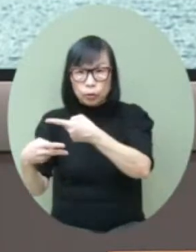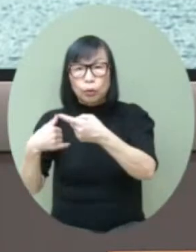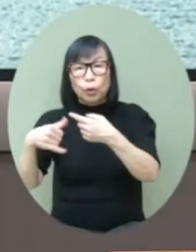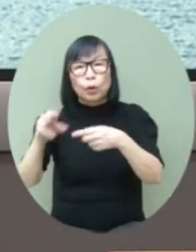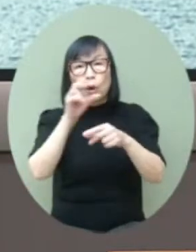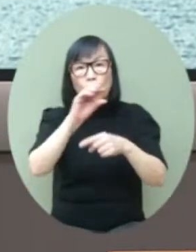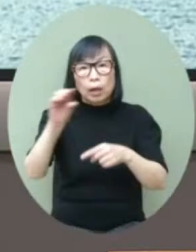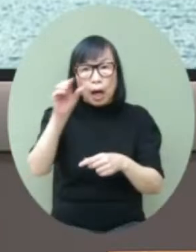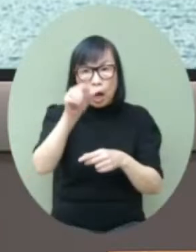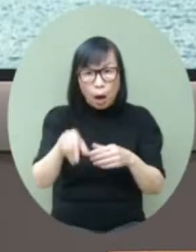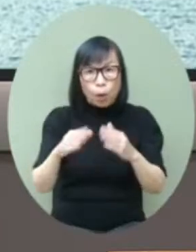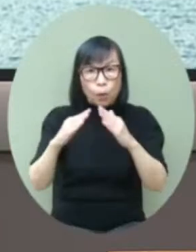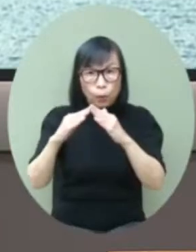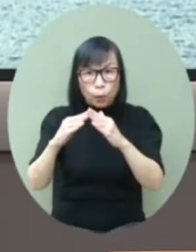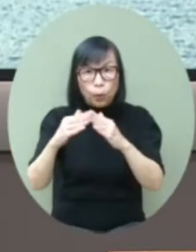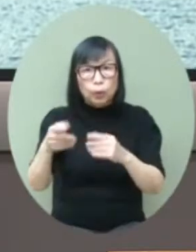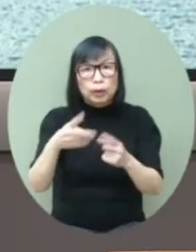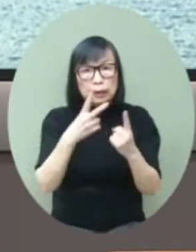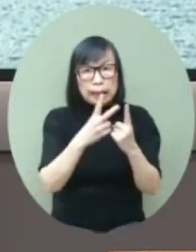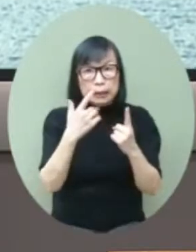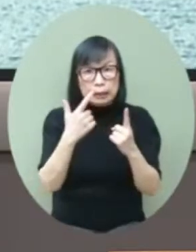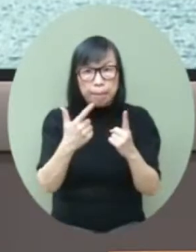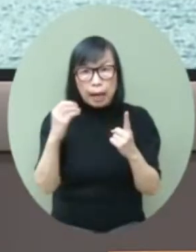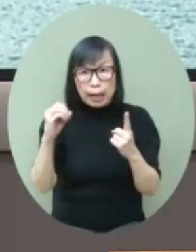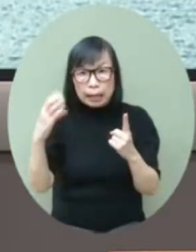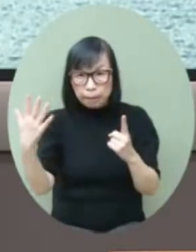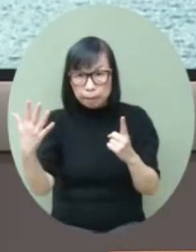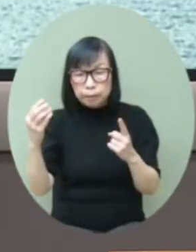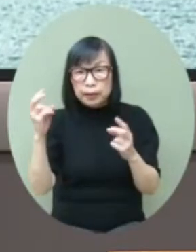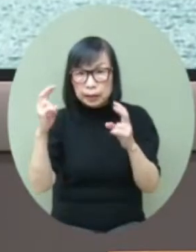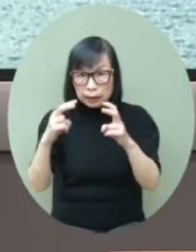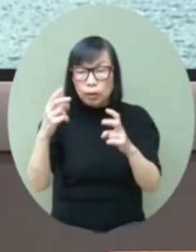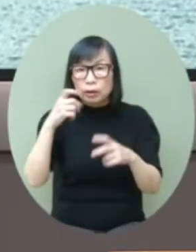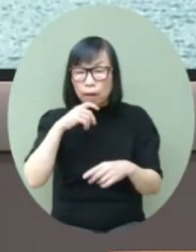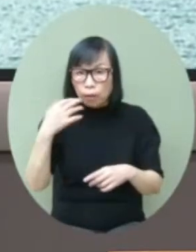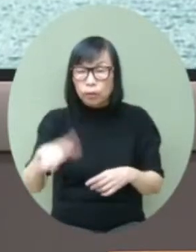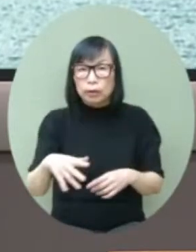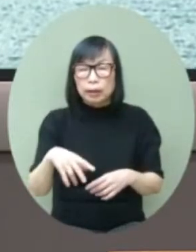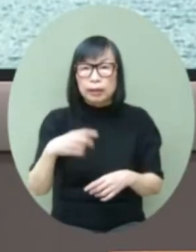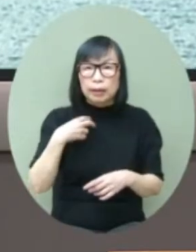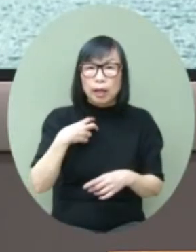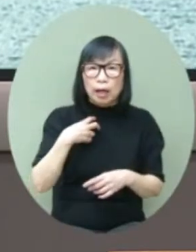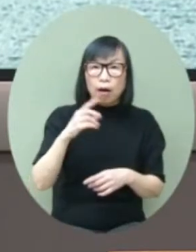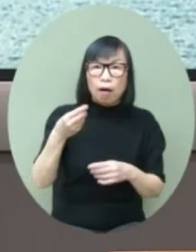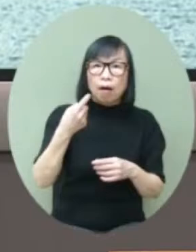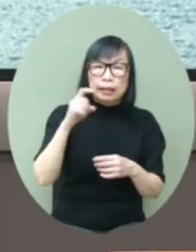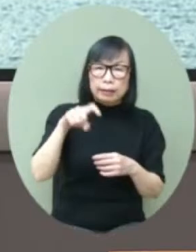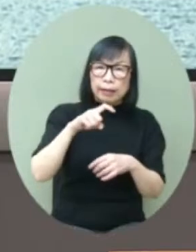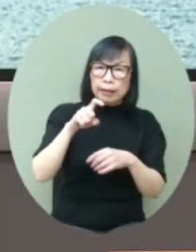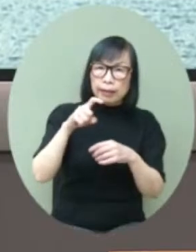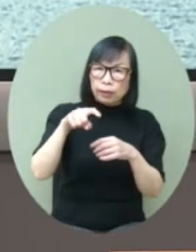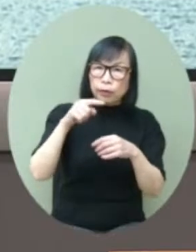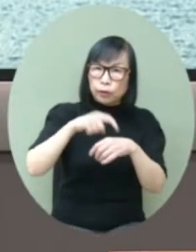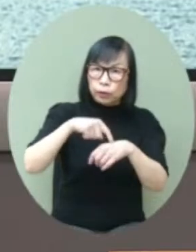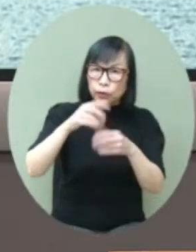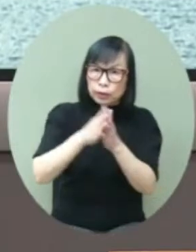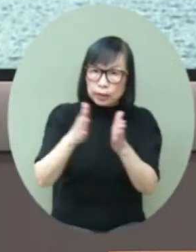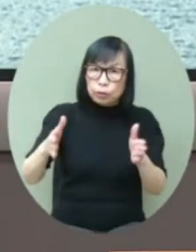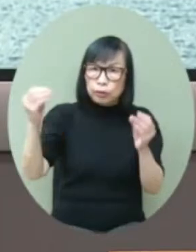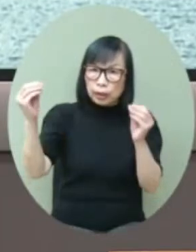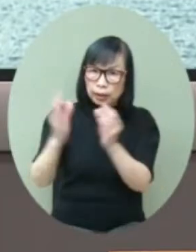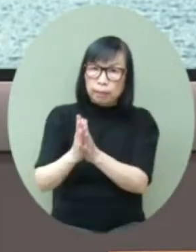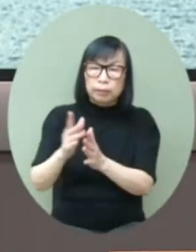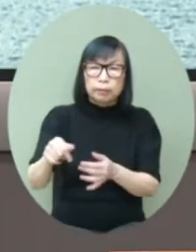the 1st and 2nd of January, she's been to the fellowship, and she met 12805, and it's likely that she was infected